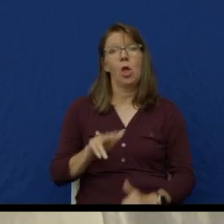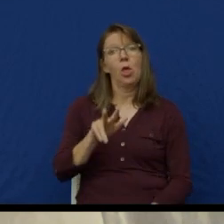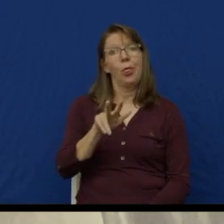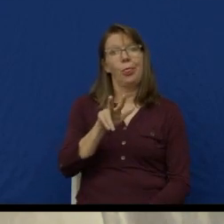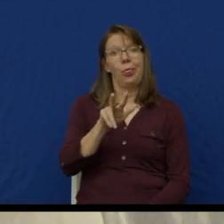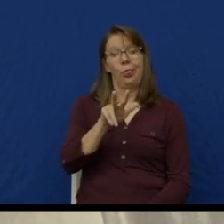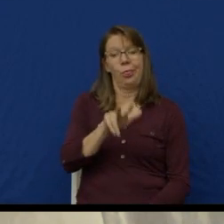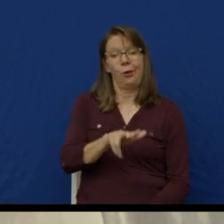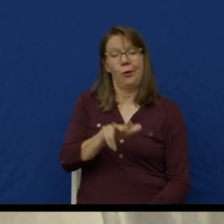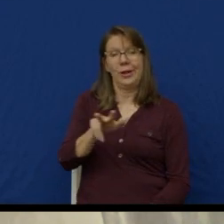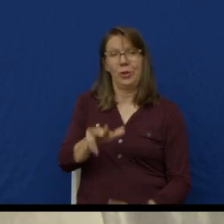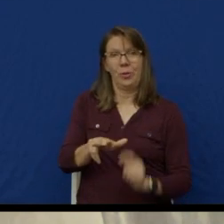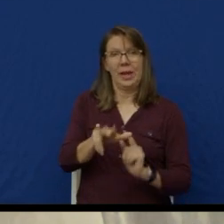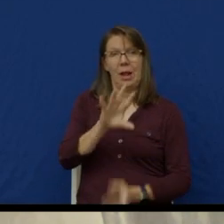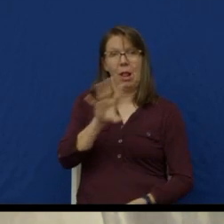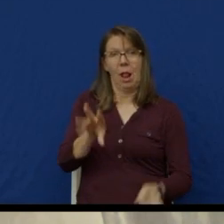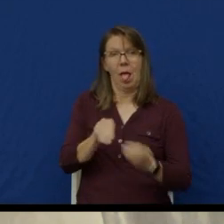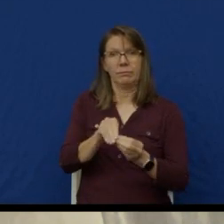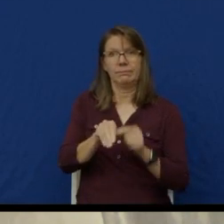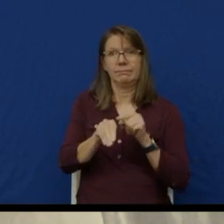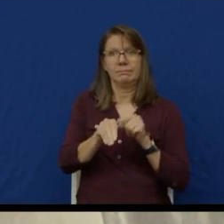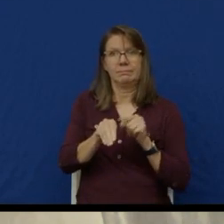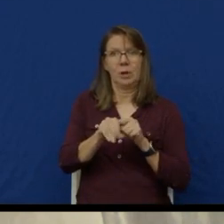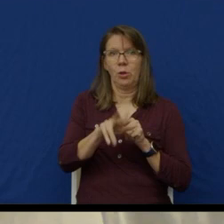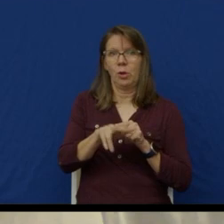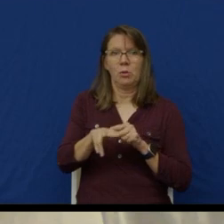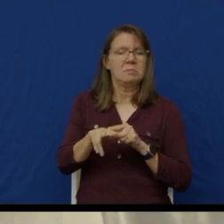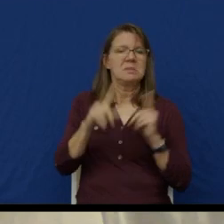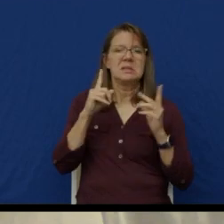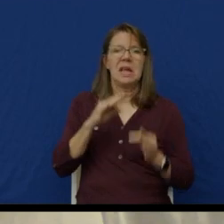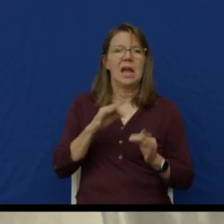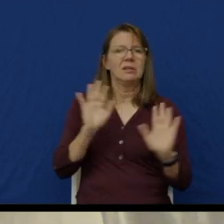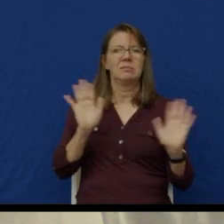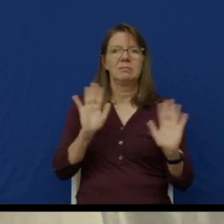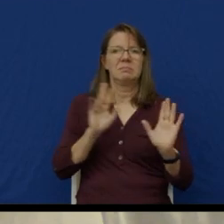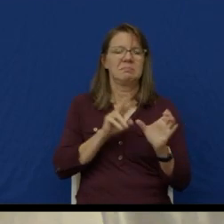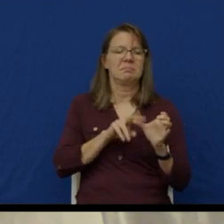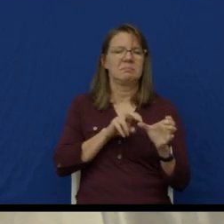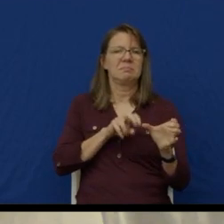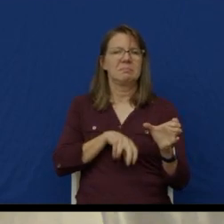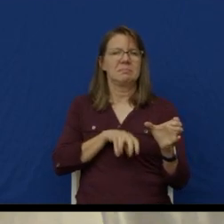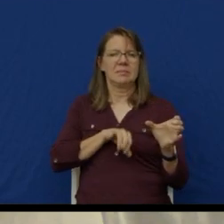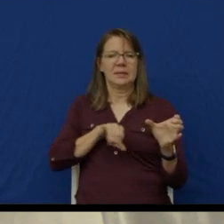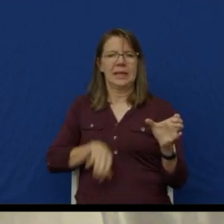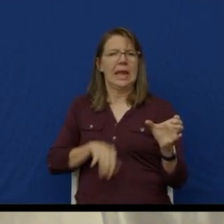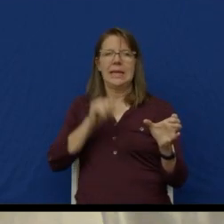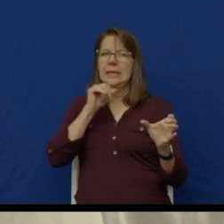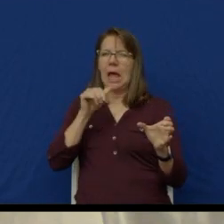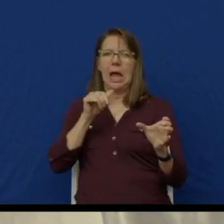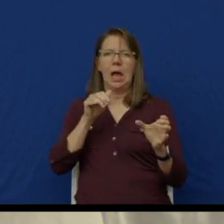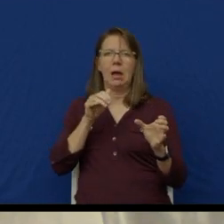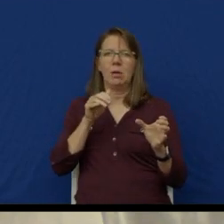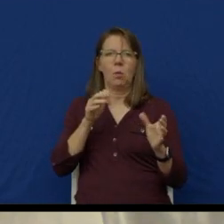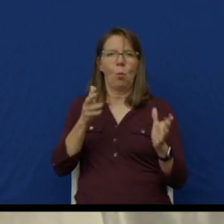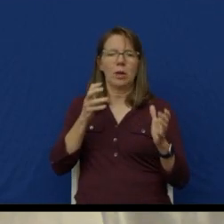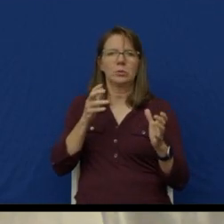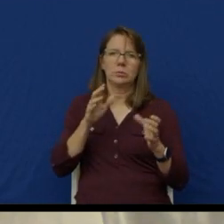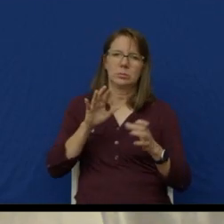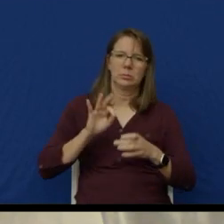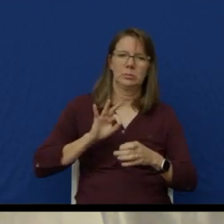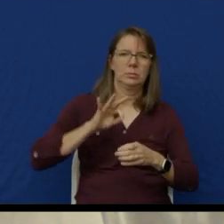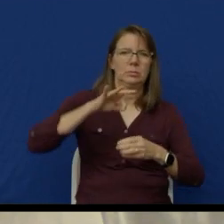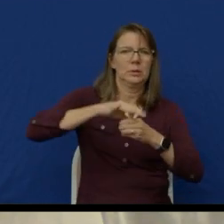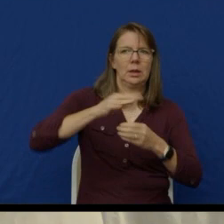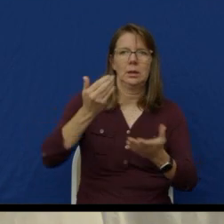not seek re-election to their seats and did not come back to